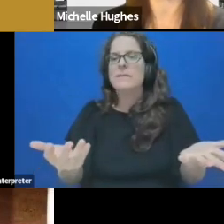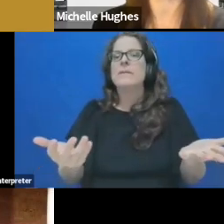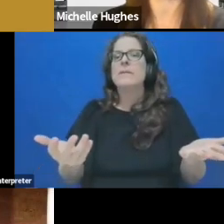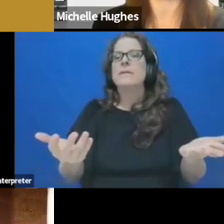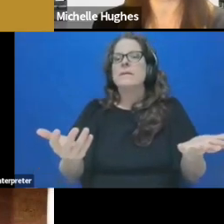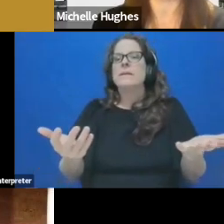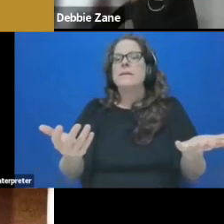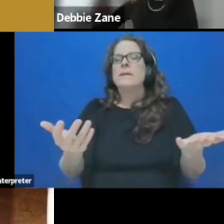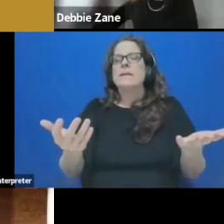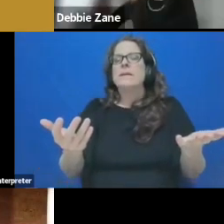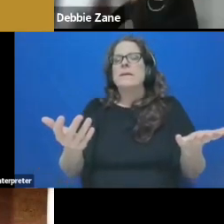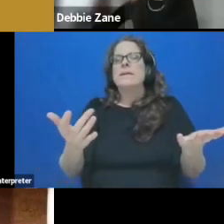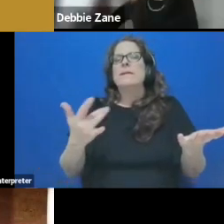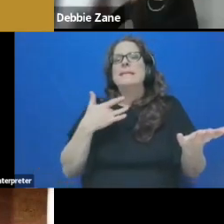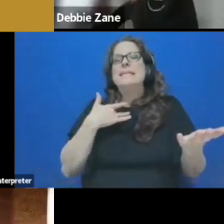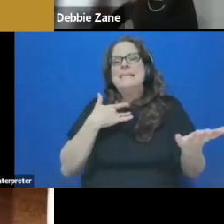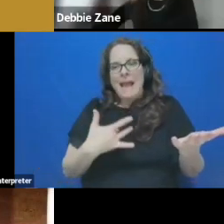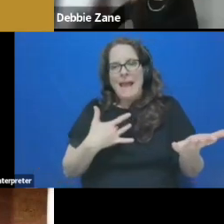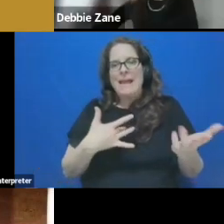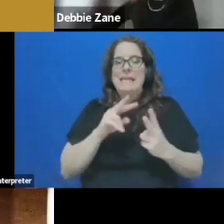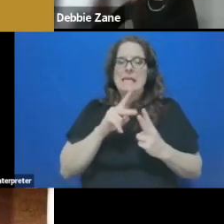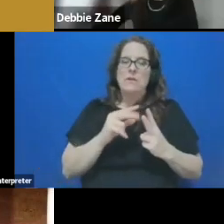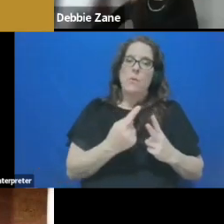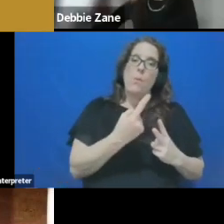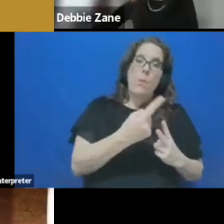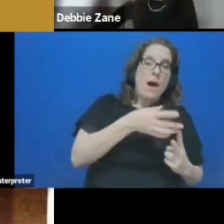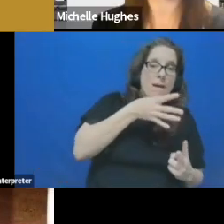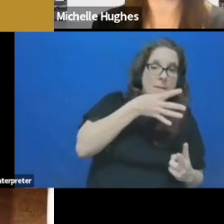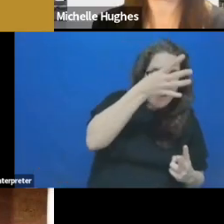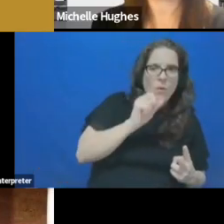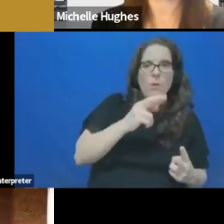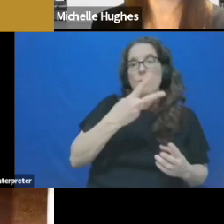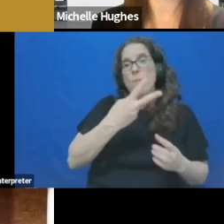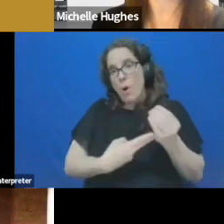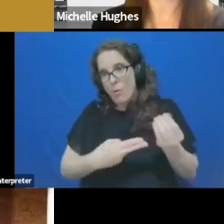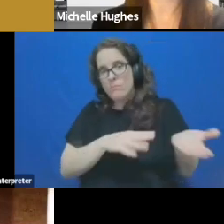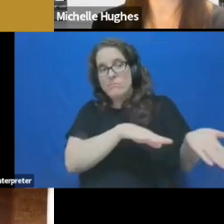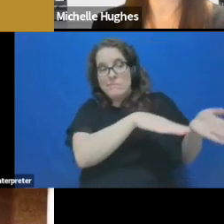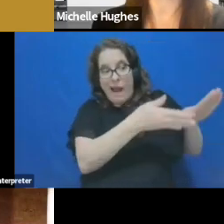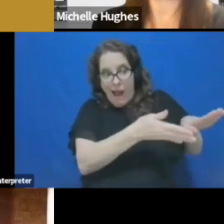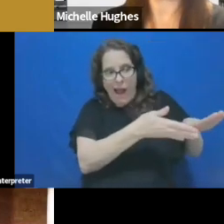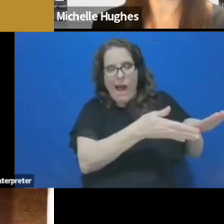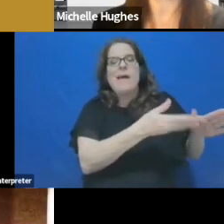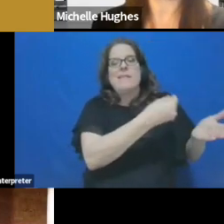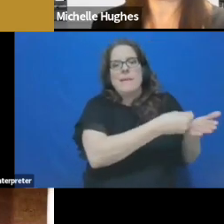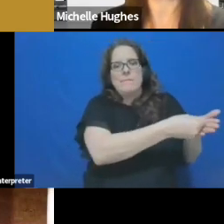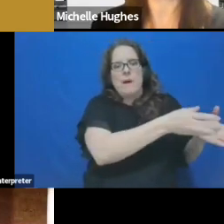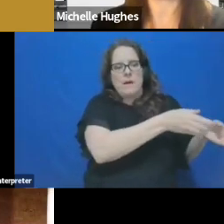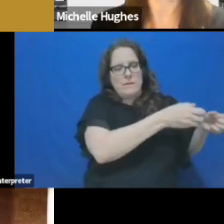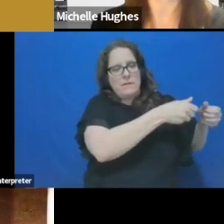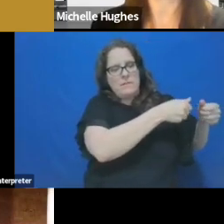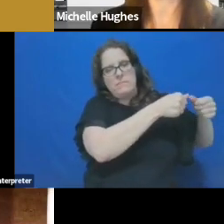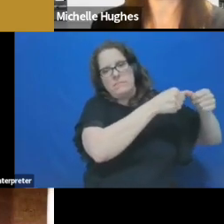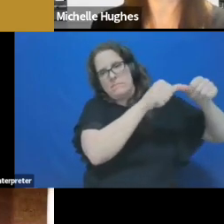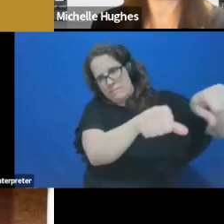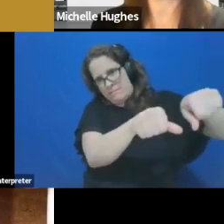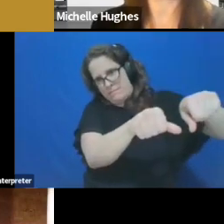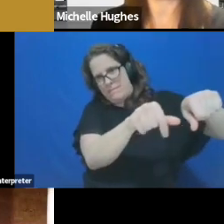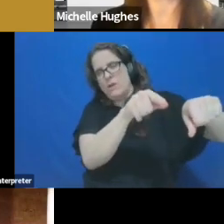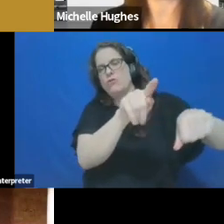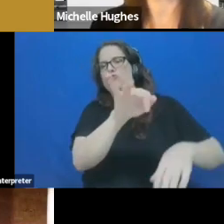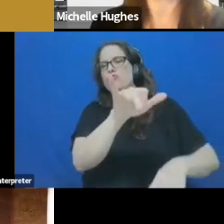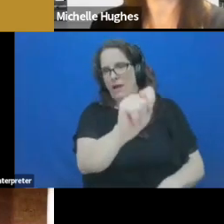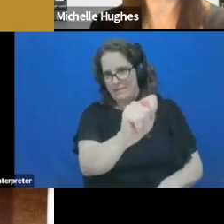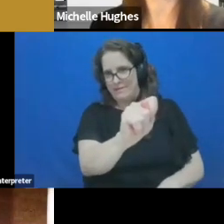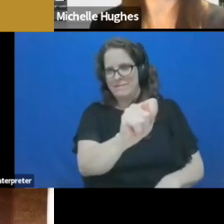of either one or both parents or guardians. There are a few reasons why you would fund the trust only upon the